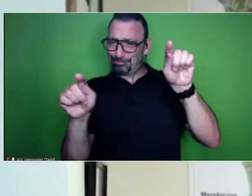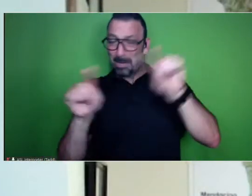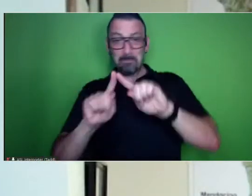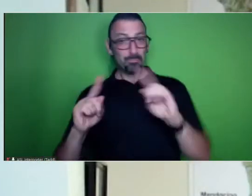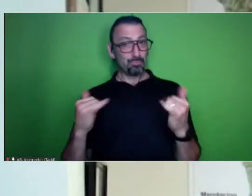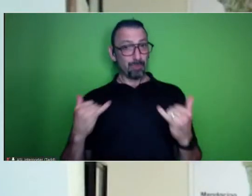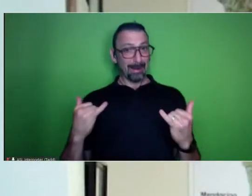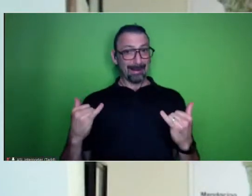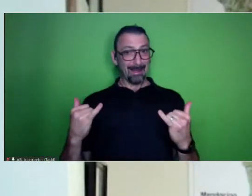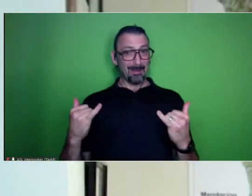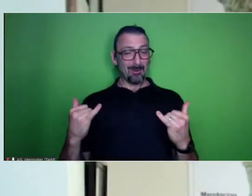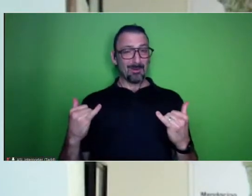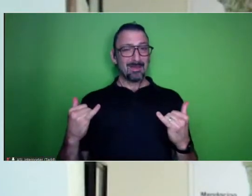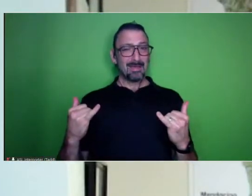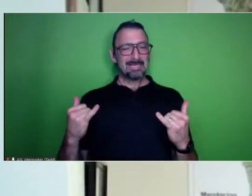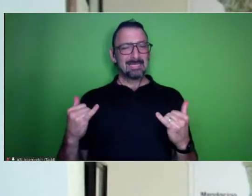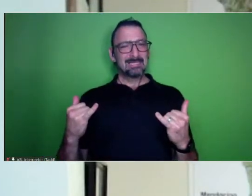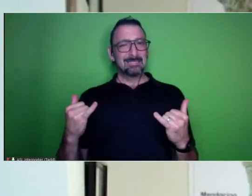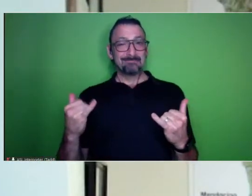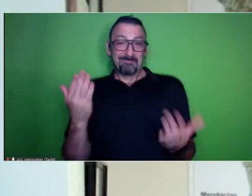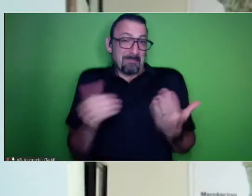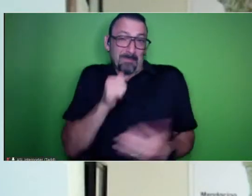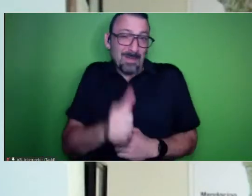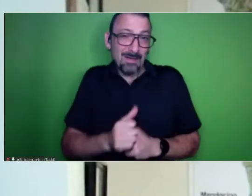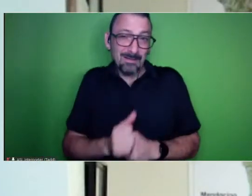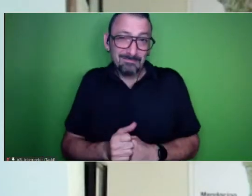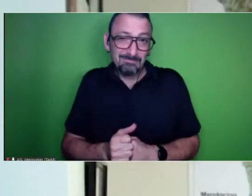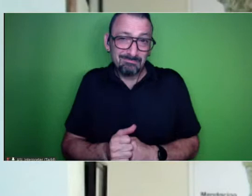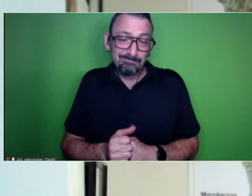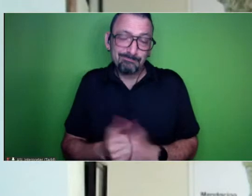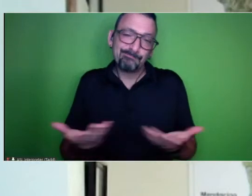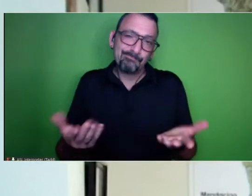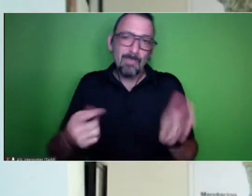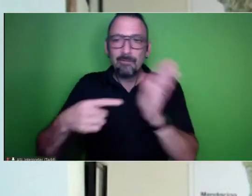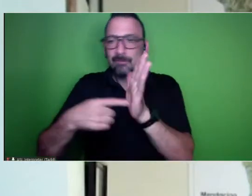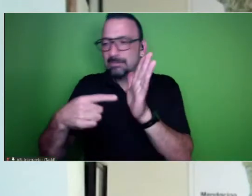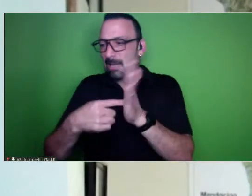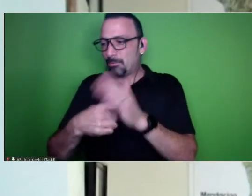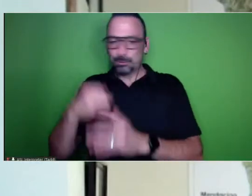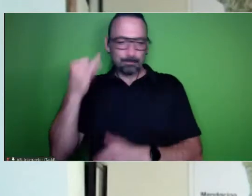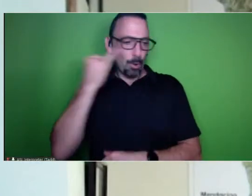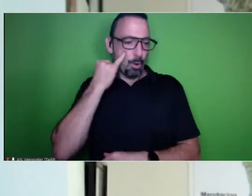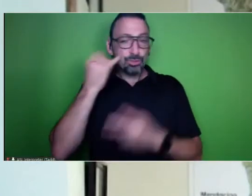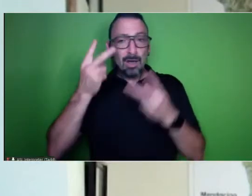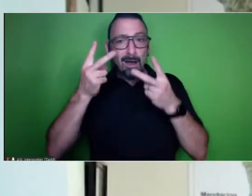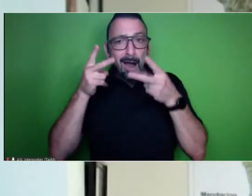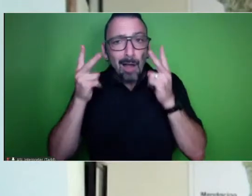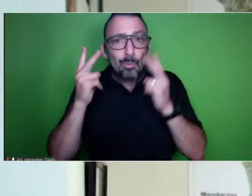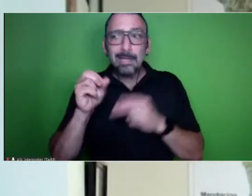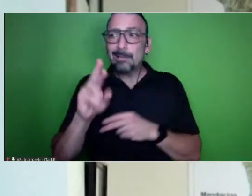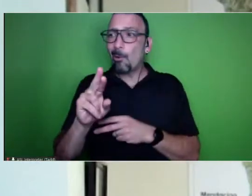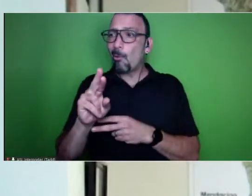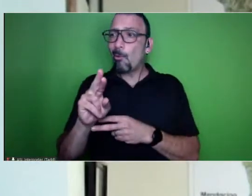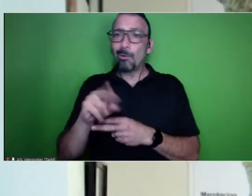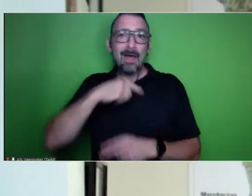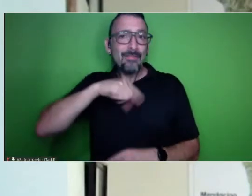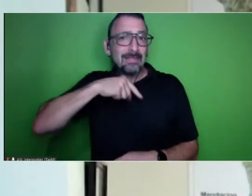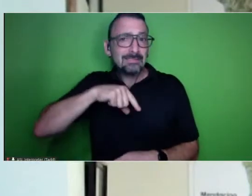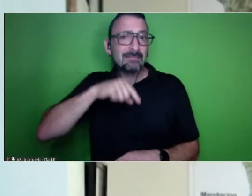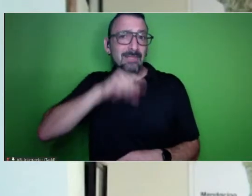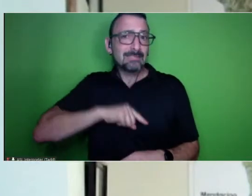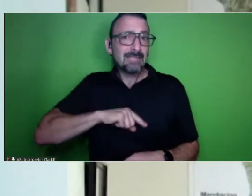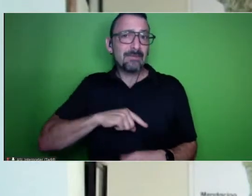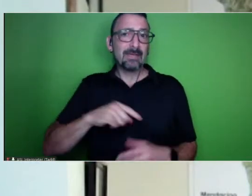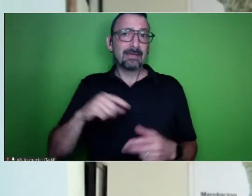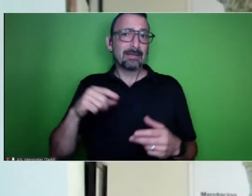point, it may not by the time, for example, Halloween or Thanksgiving roll around. When we had